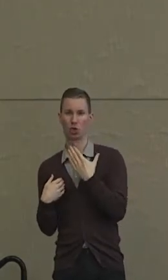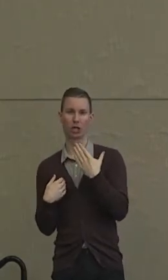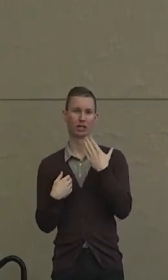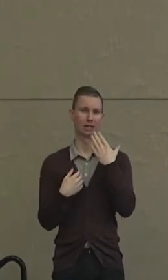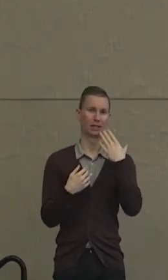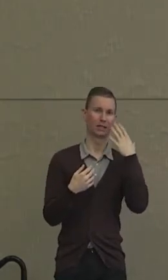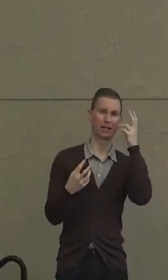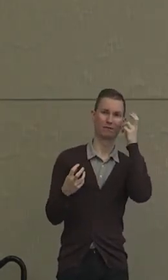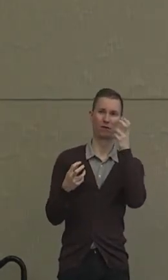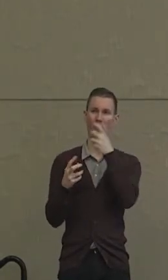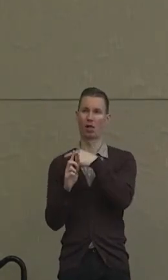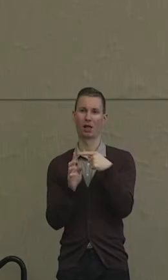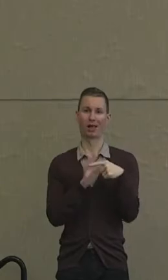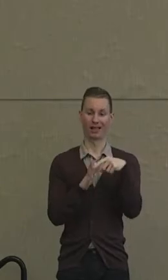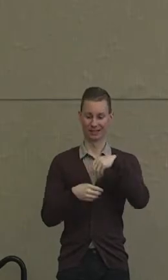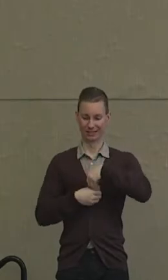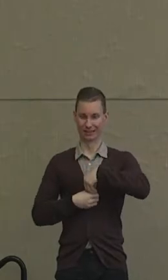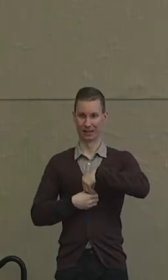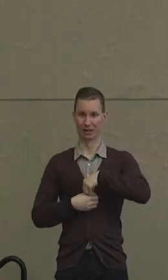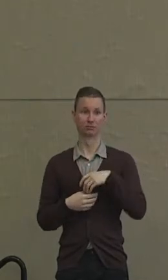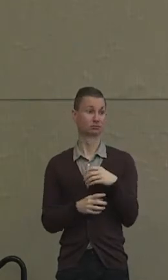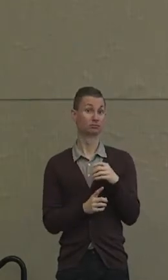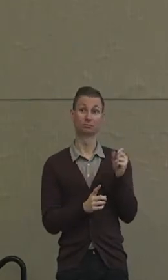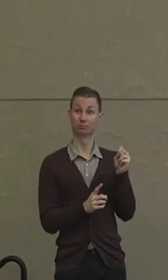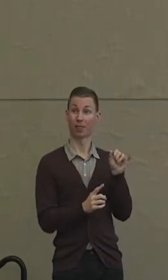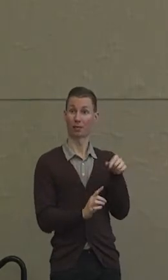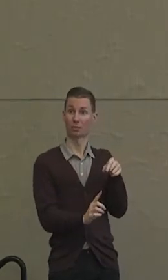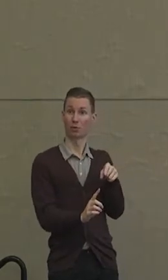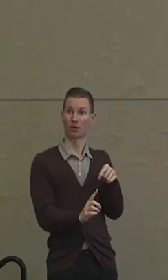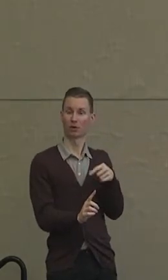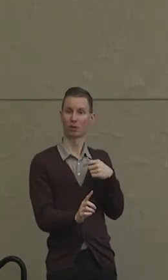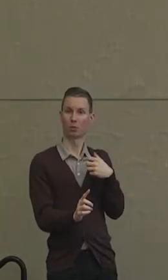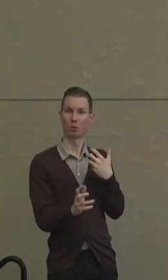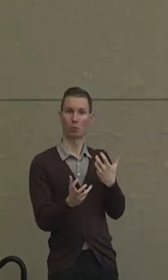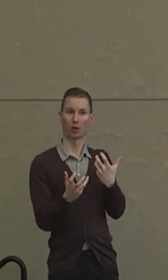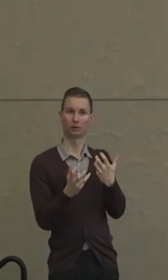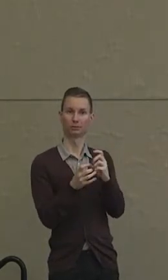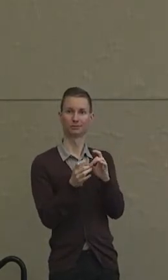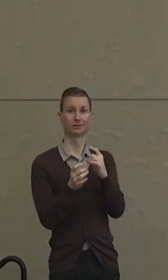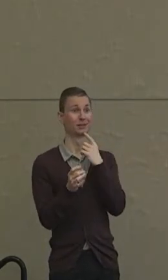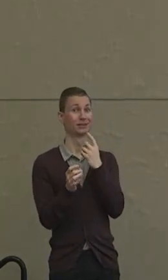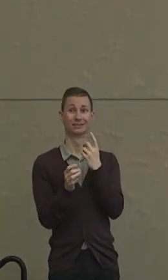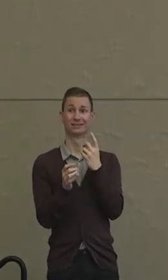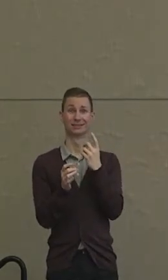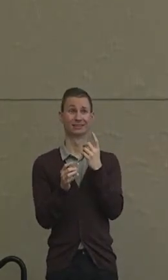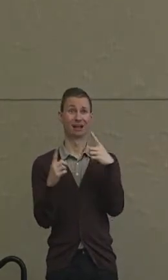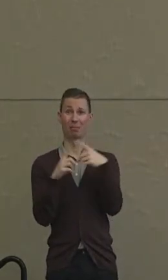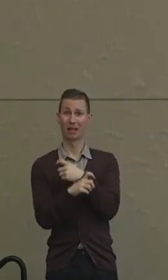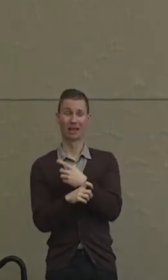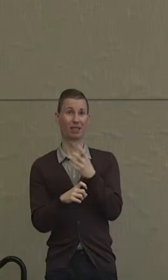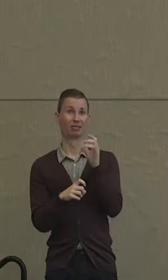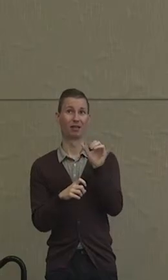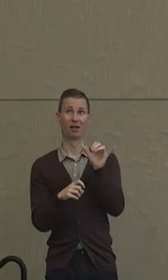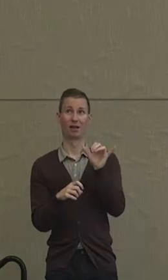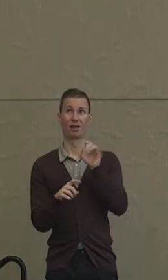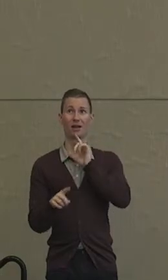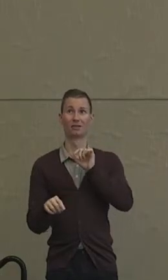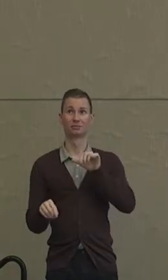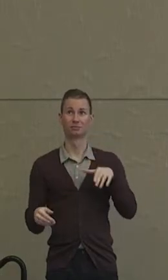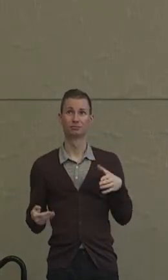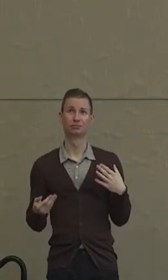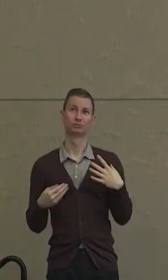think that's part of the point I was making about that it's complicated, because that answer brings up questions